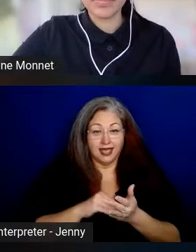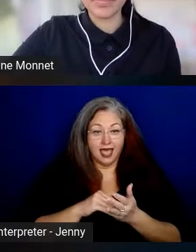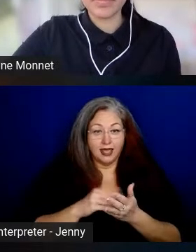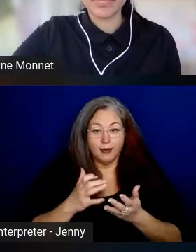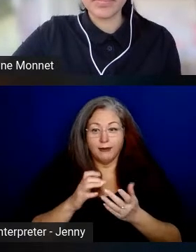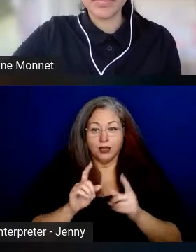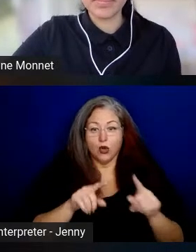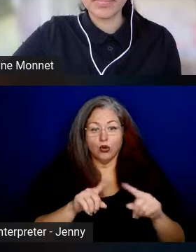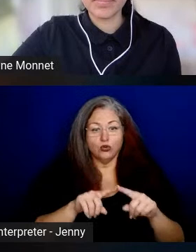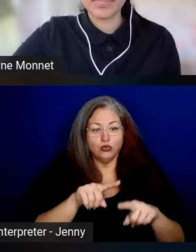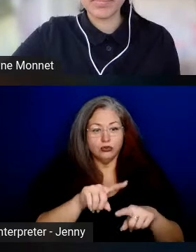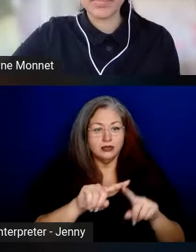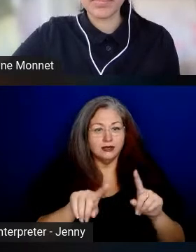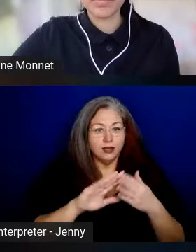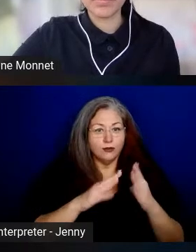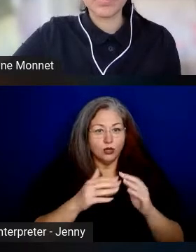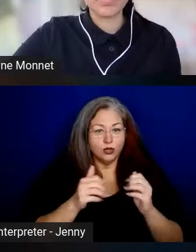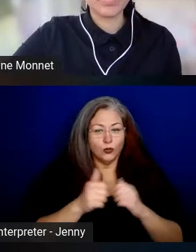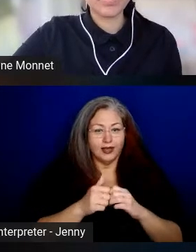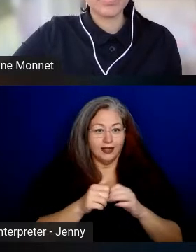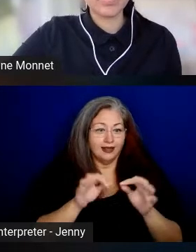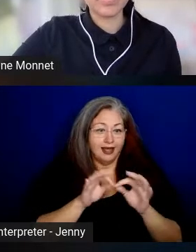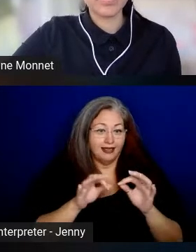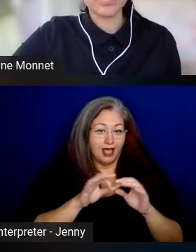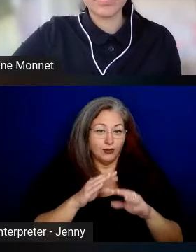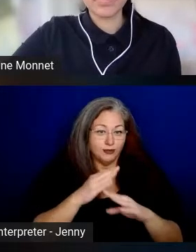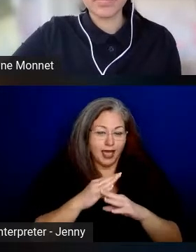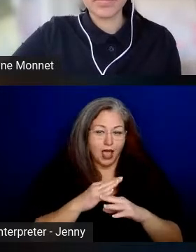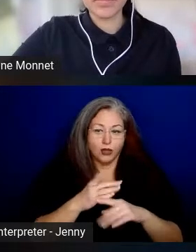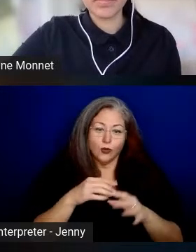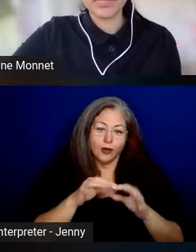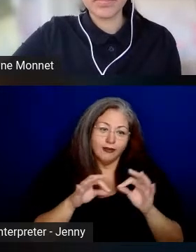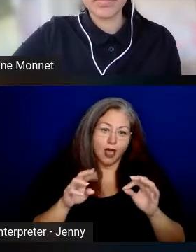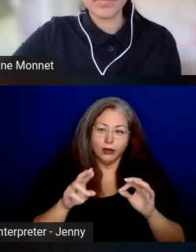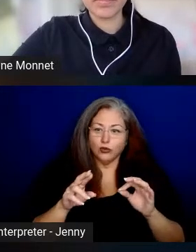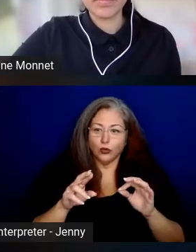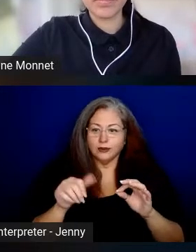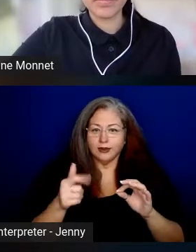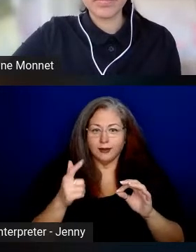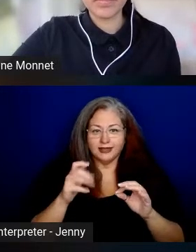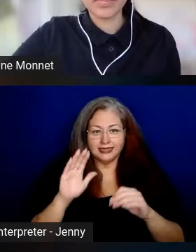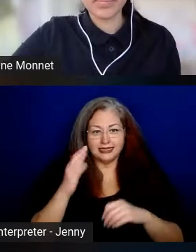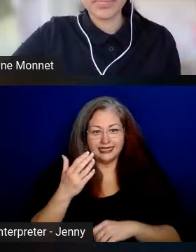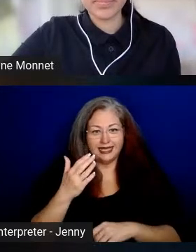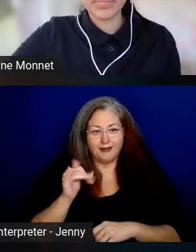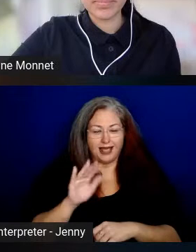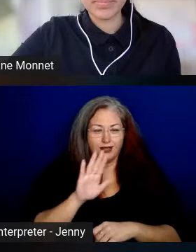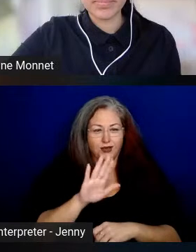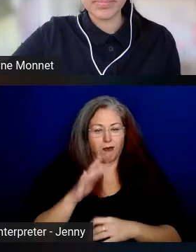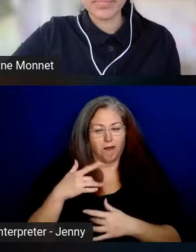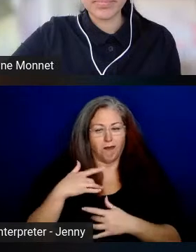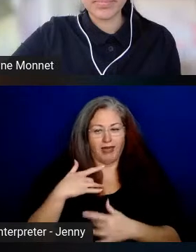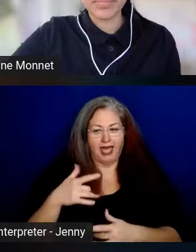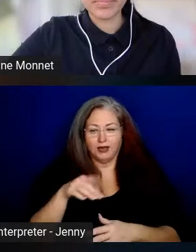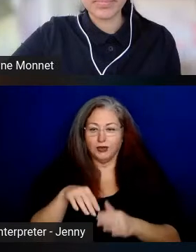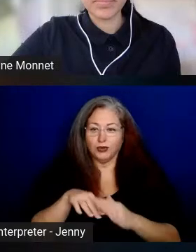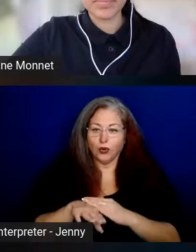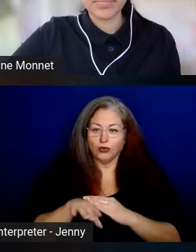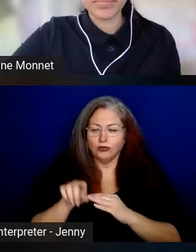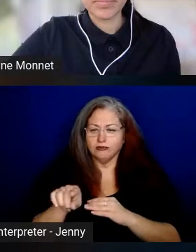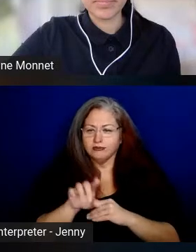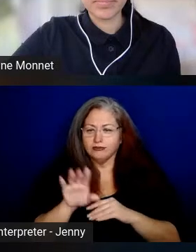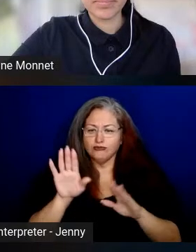community that also has that language barrier, like sign language or something like that? Because it seems like that's what you do. You go into these wonderful communities